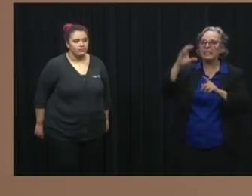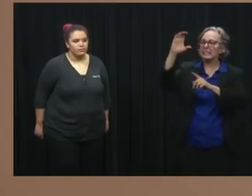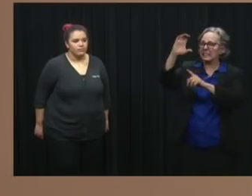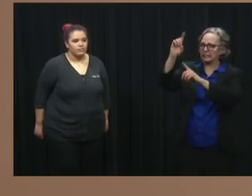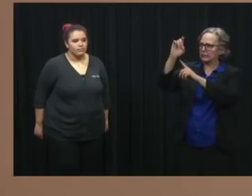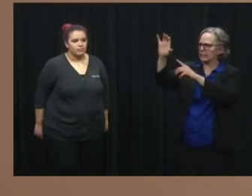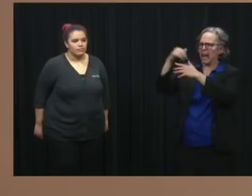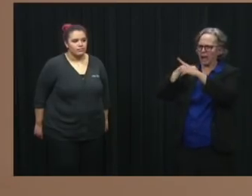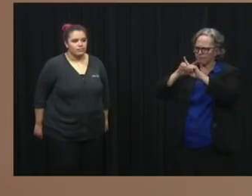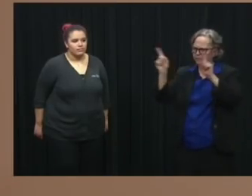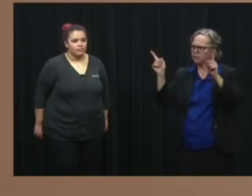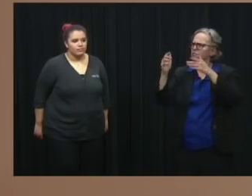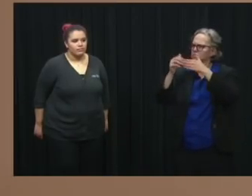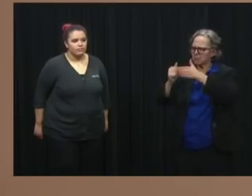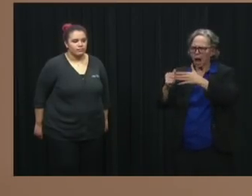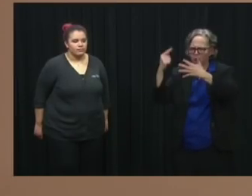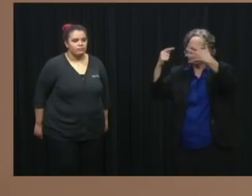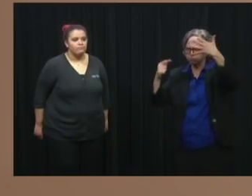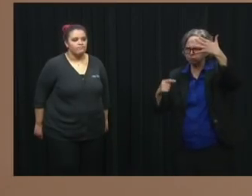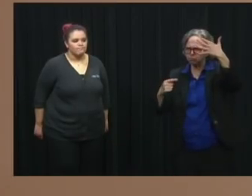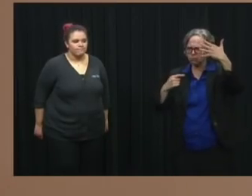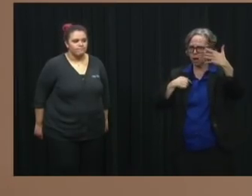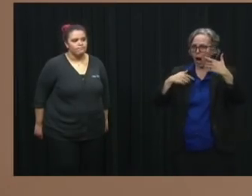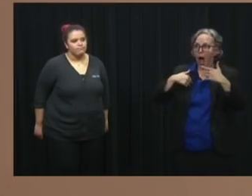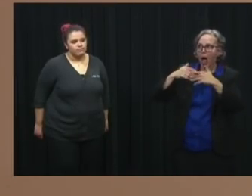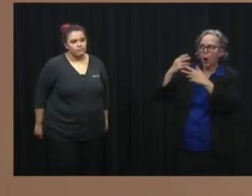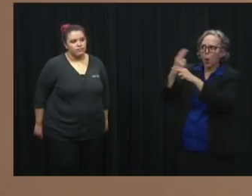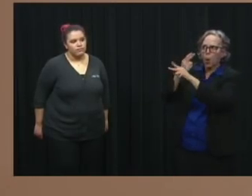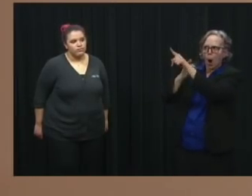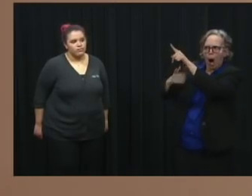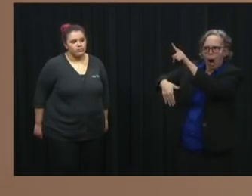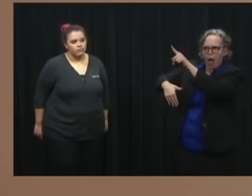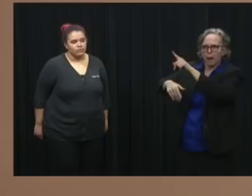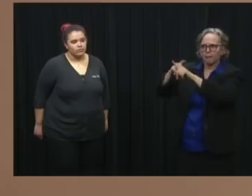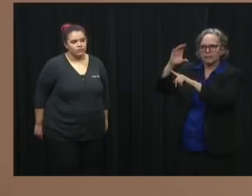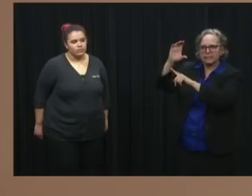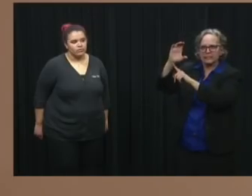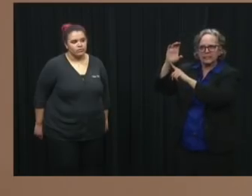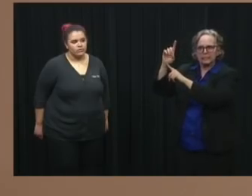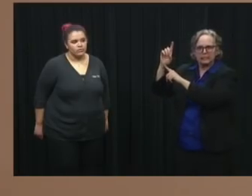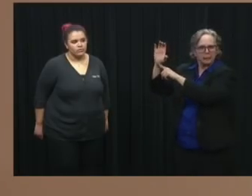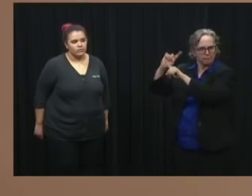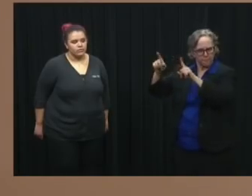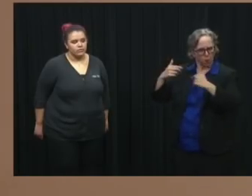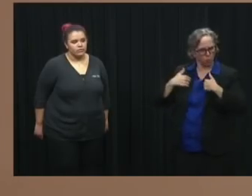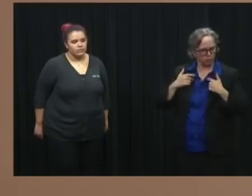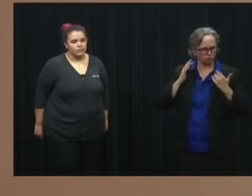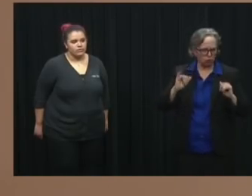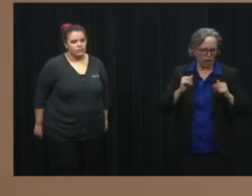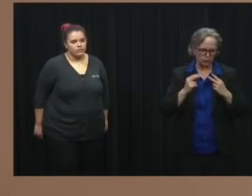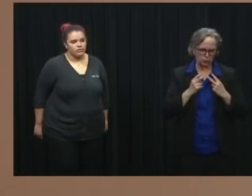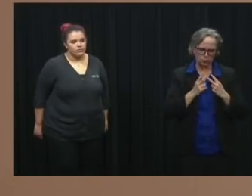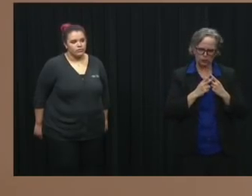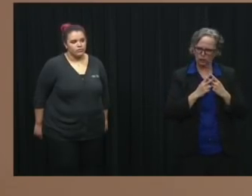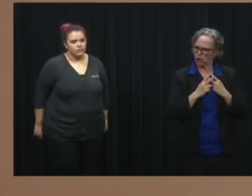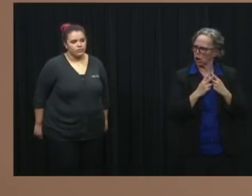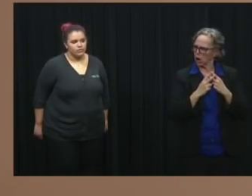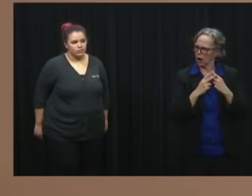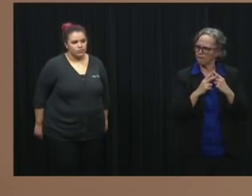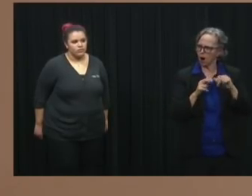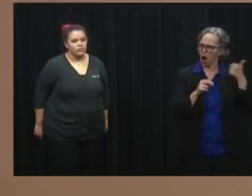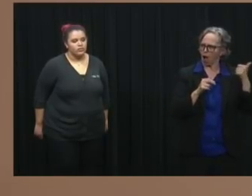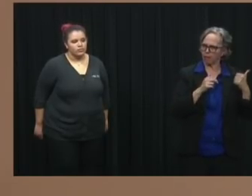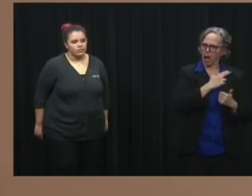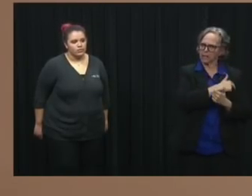stage for the frontline healthcare worker doing an invasive procedure, but we are conserving. Hospitals have a lot going on right now to